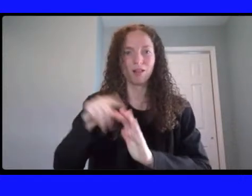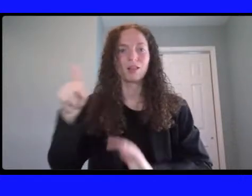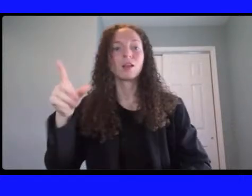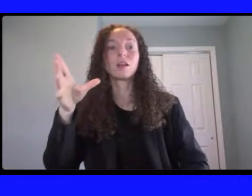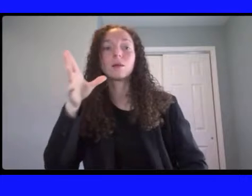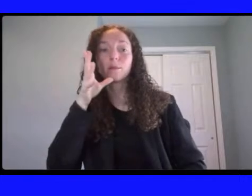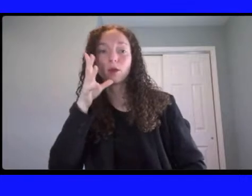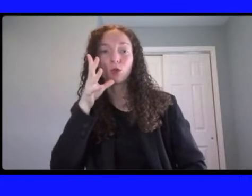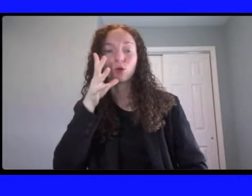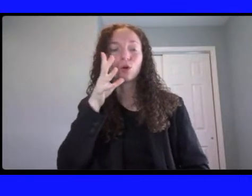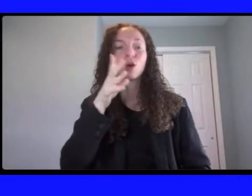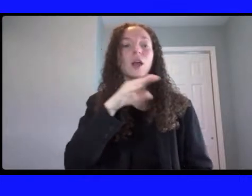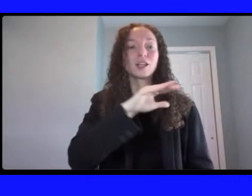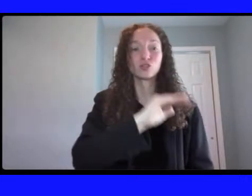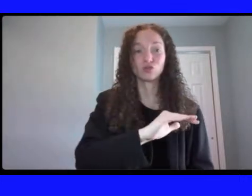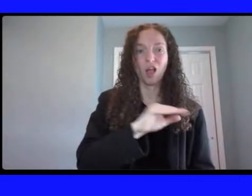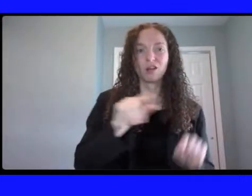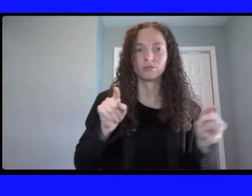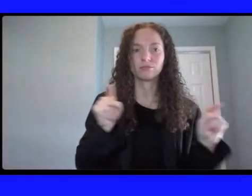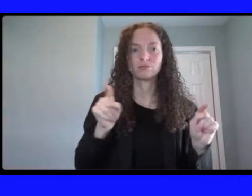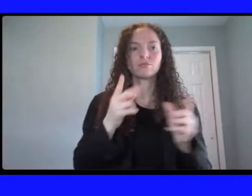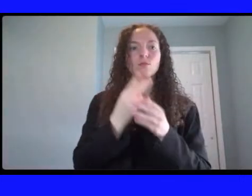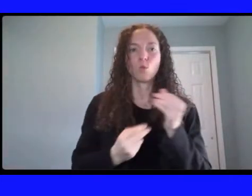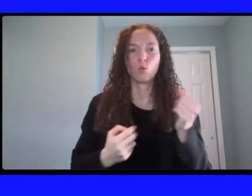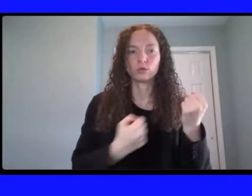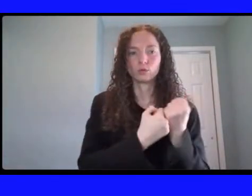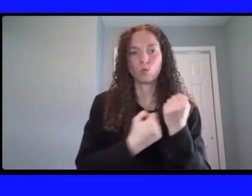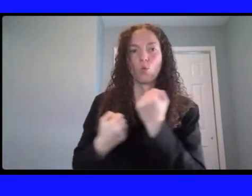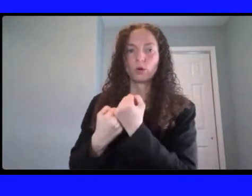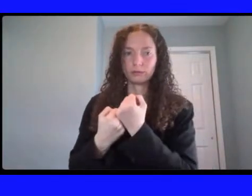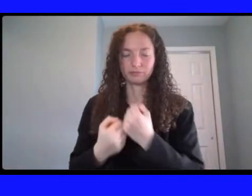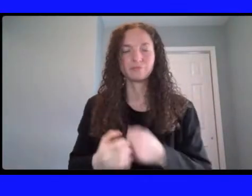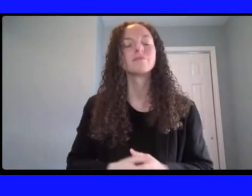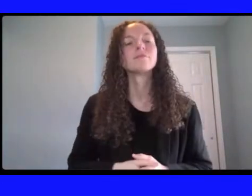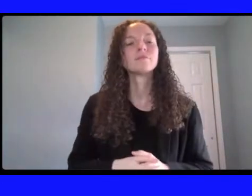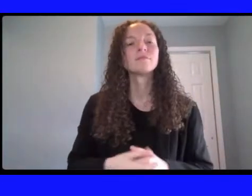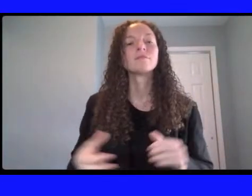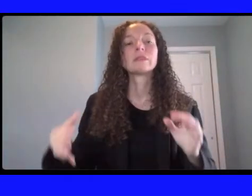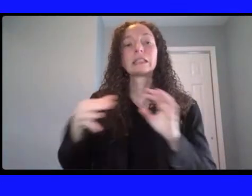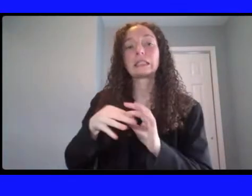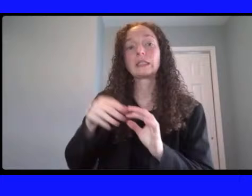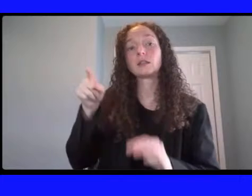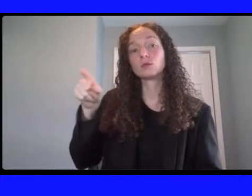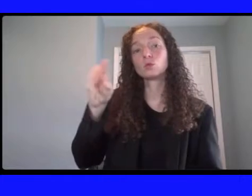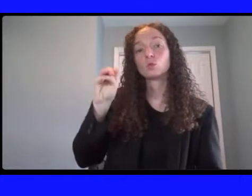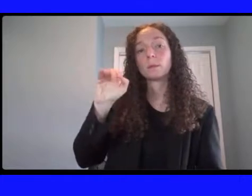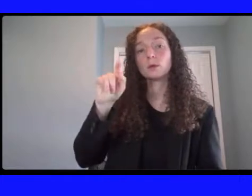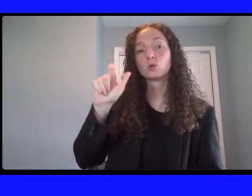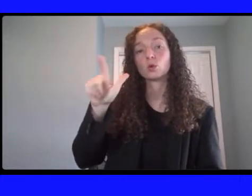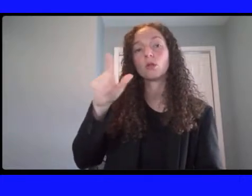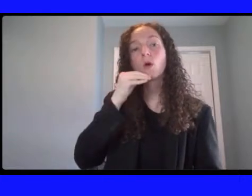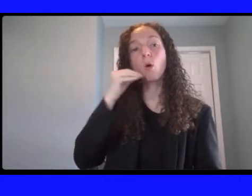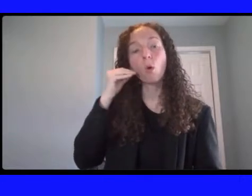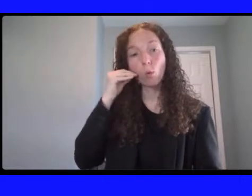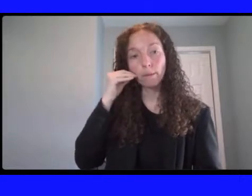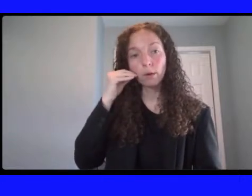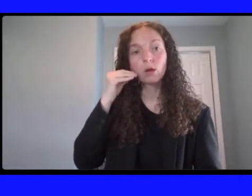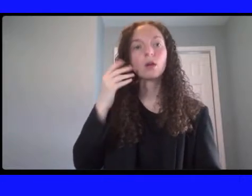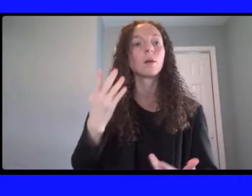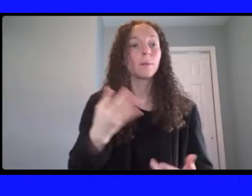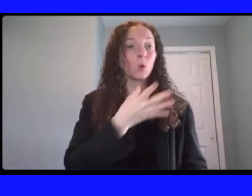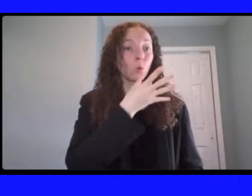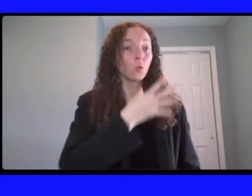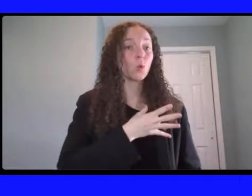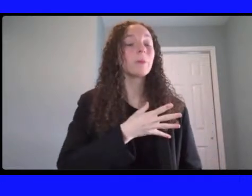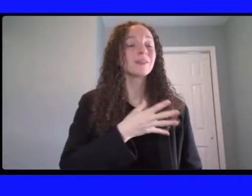have essentially no knowledge of what was understood about the family and what supports were in place, except to the extent that the mother would tell us. The idea